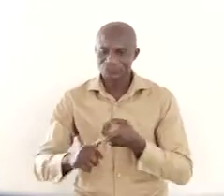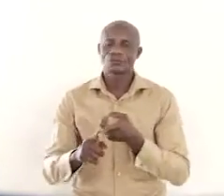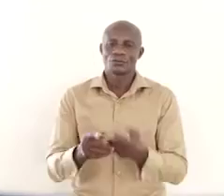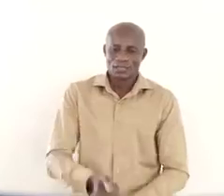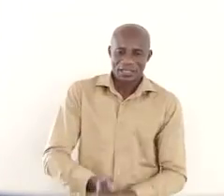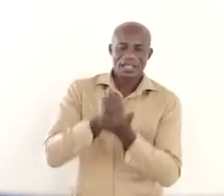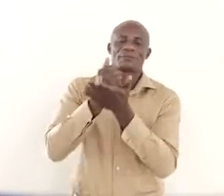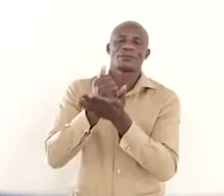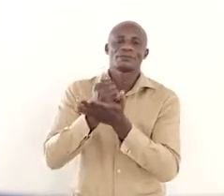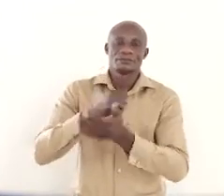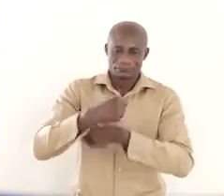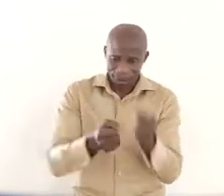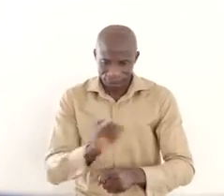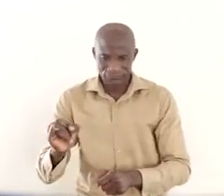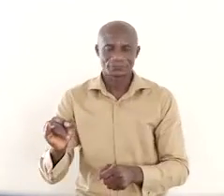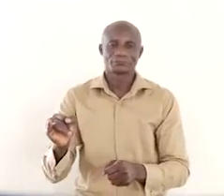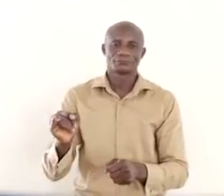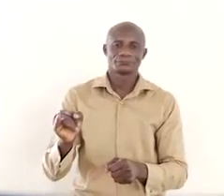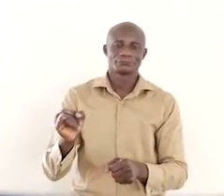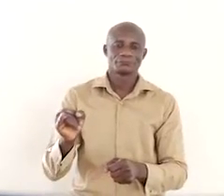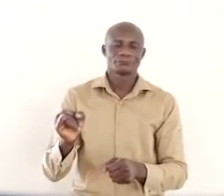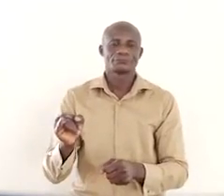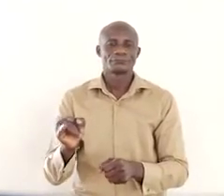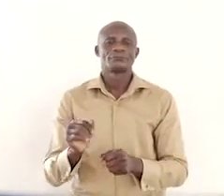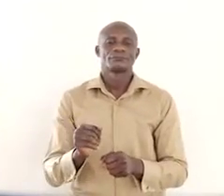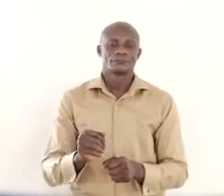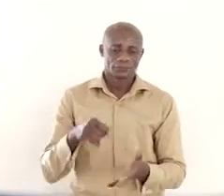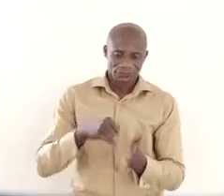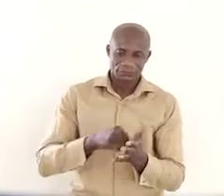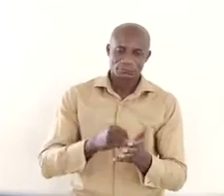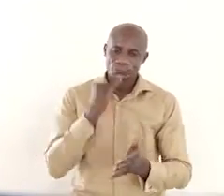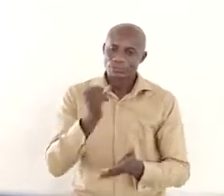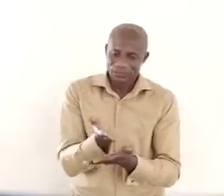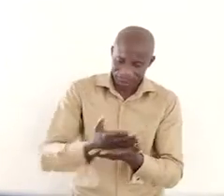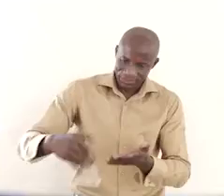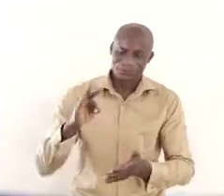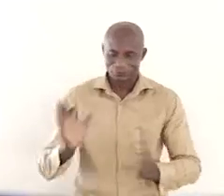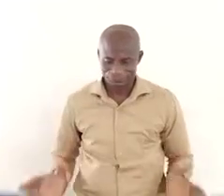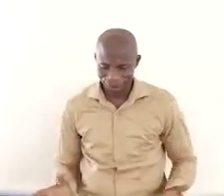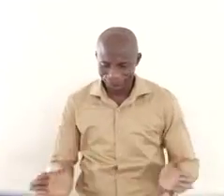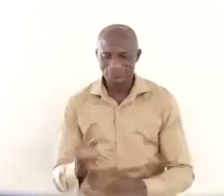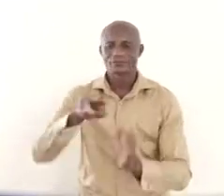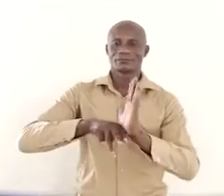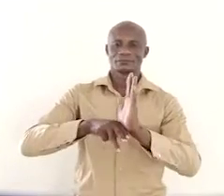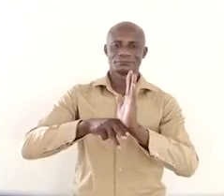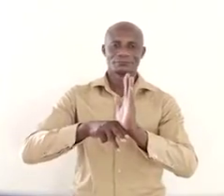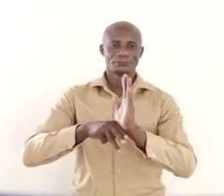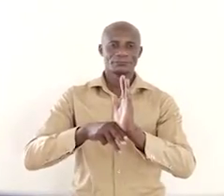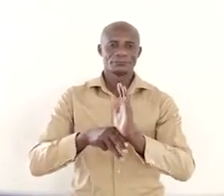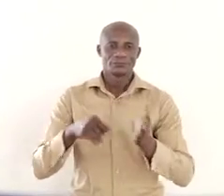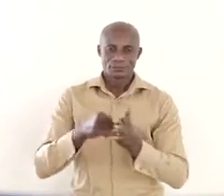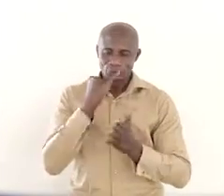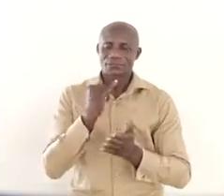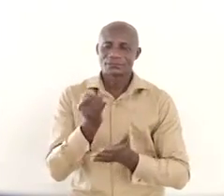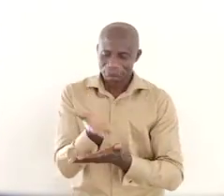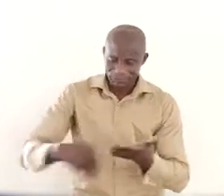to alleviate the person's present material problems, it is part of encouragement, isn't it? Yes, it